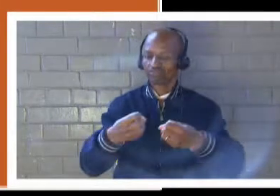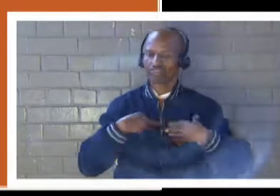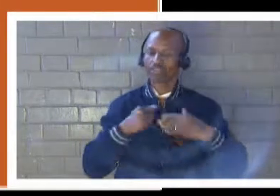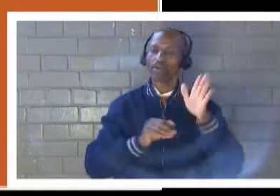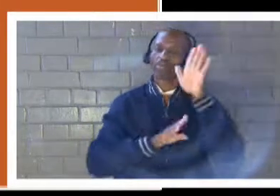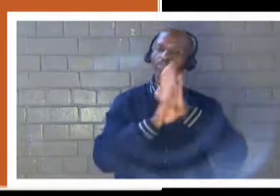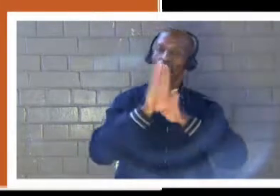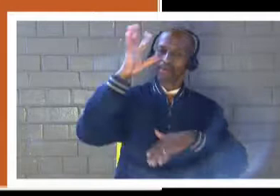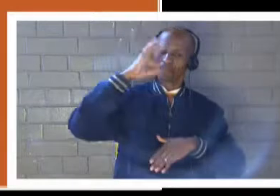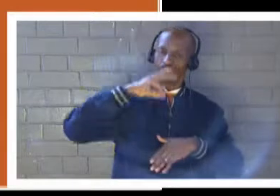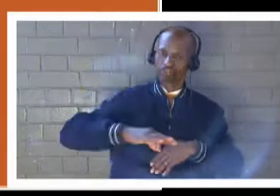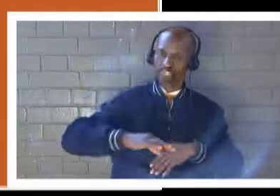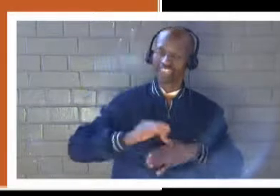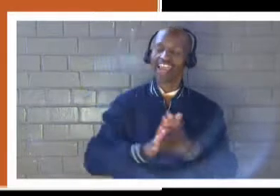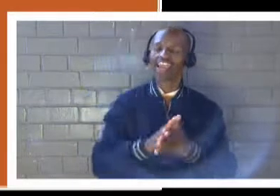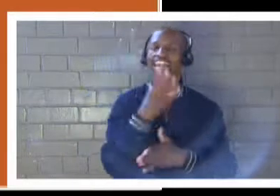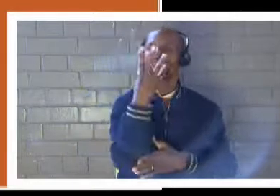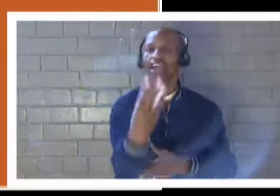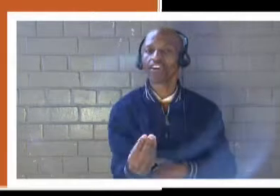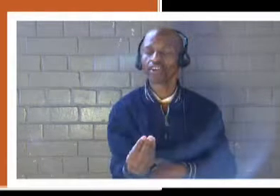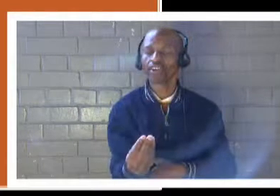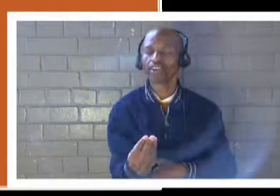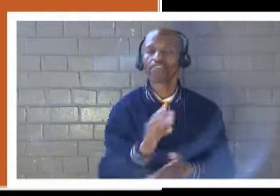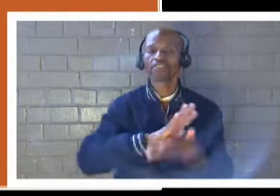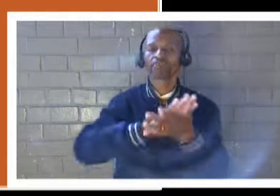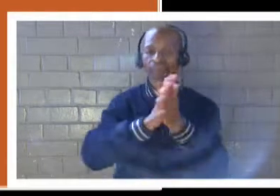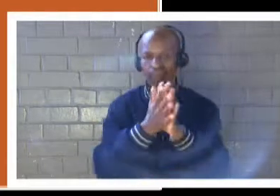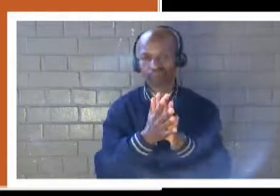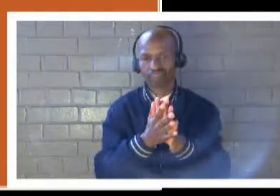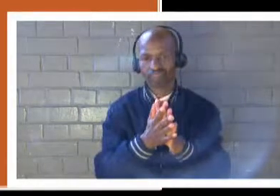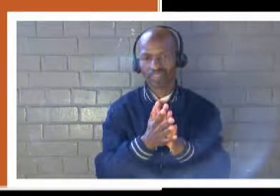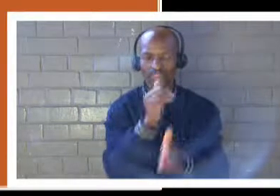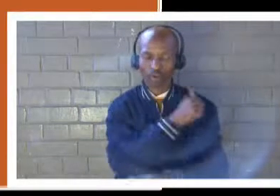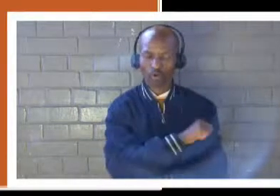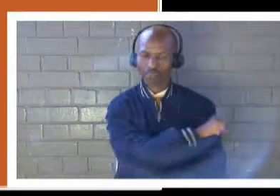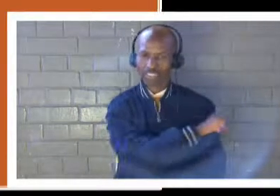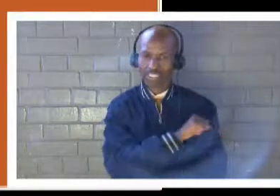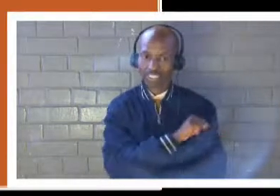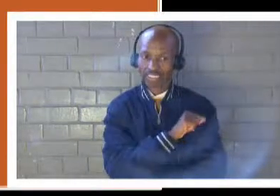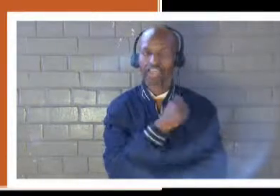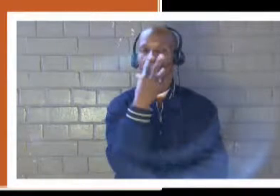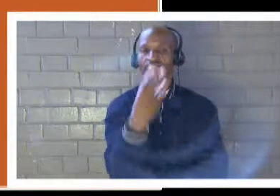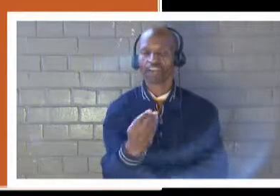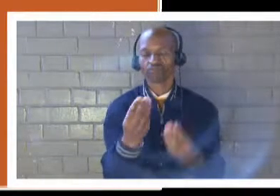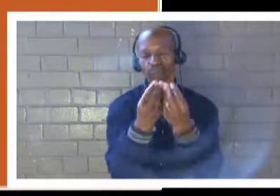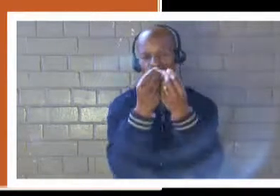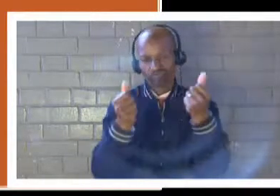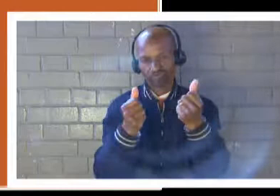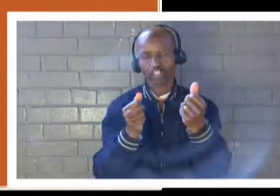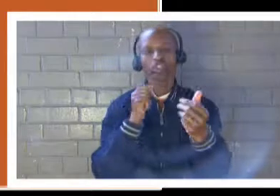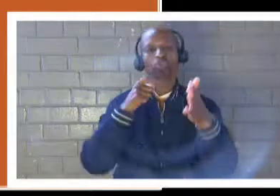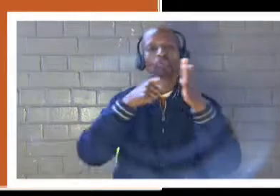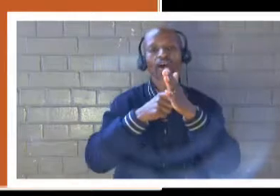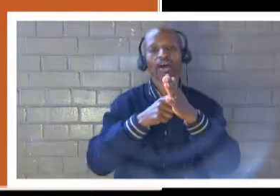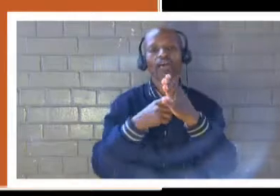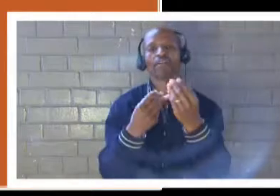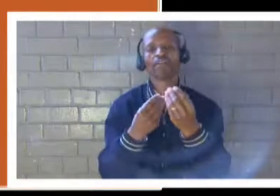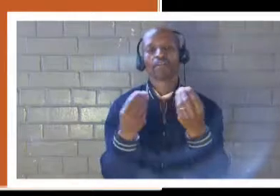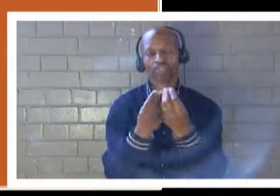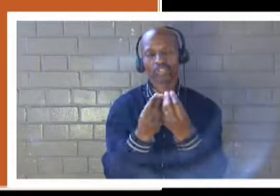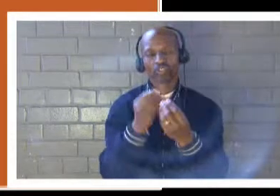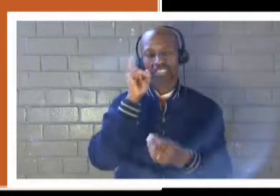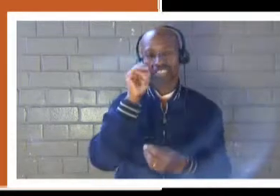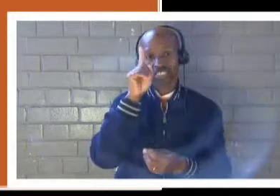increase in the budget, and they also had accruals. The hospital has resorted to buying materials meant to be procured